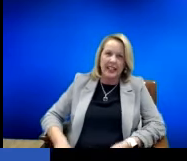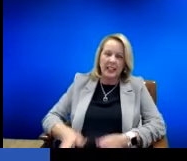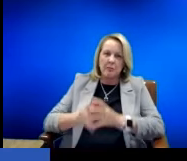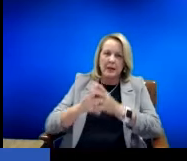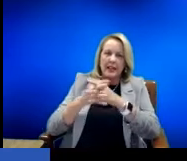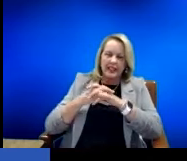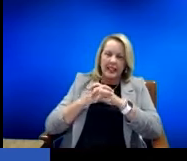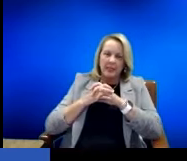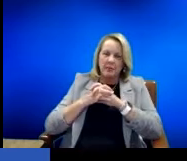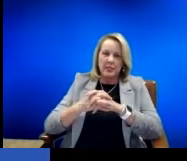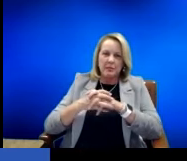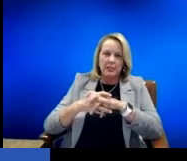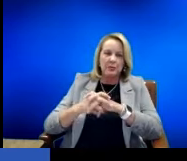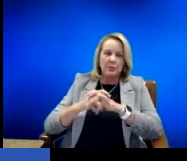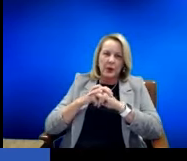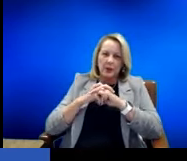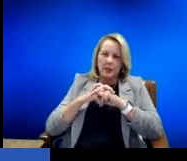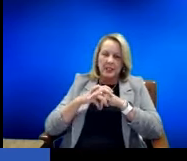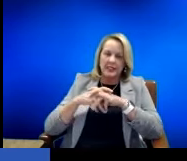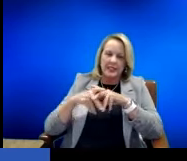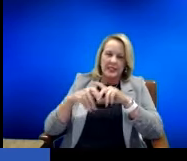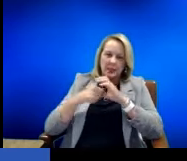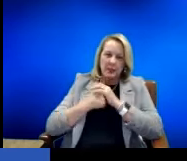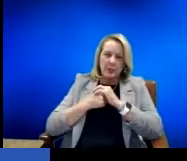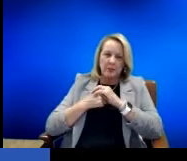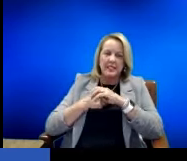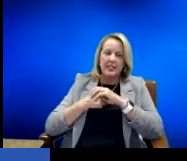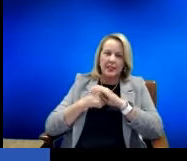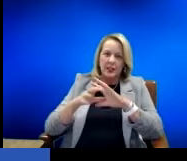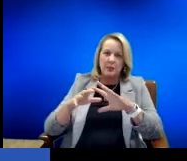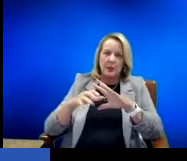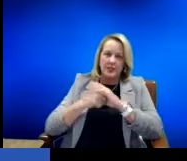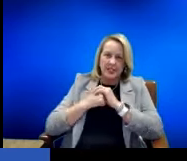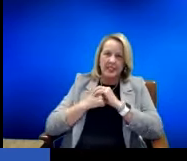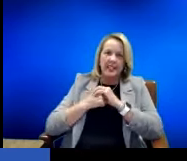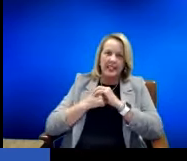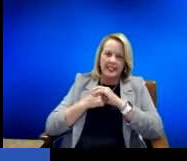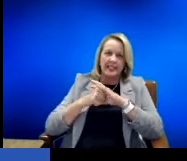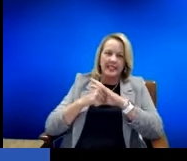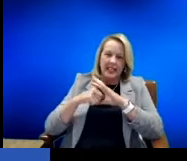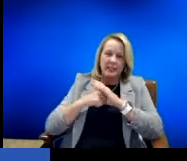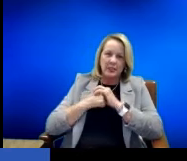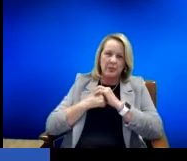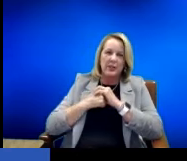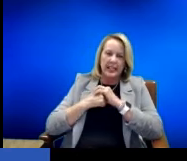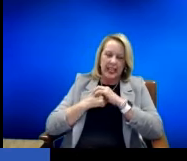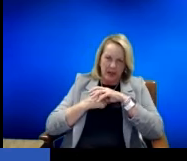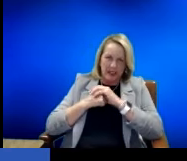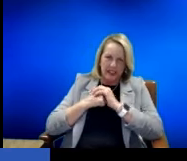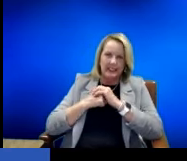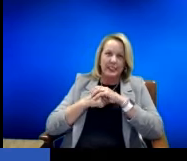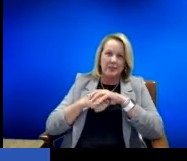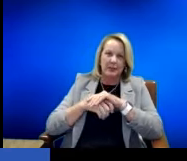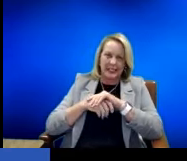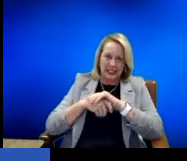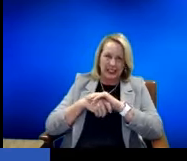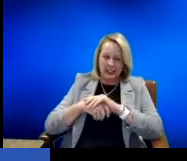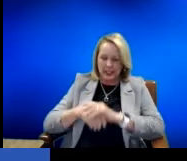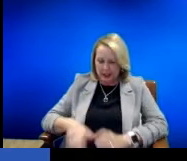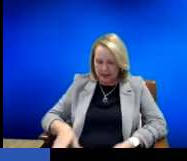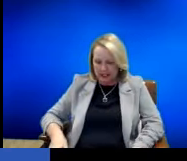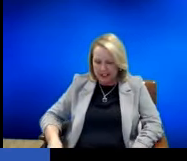that I need to make, and one of the most important ones is if you hear me slurring words today, it's because I have temporary caps in, so